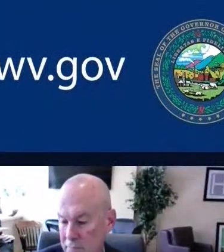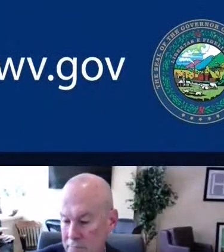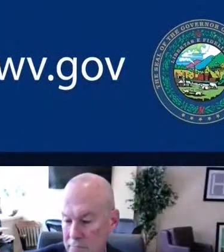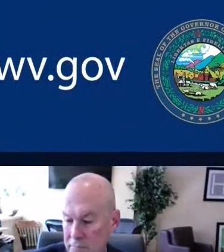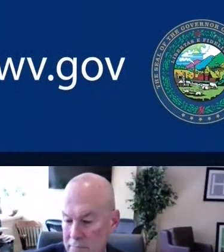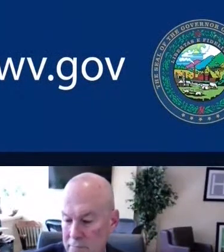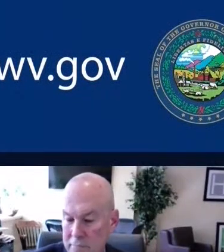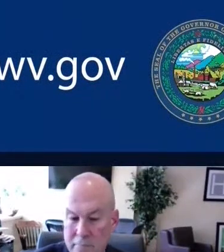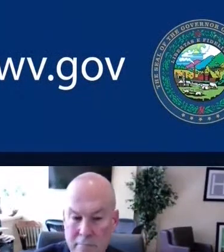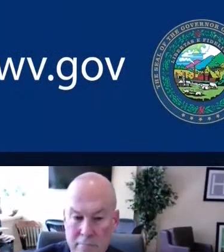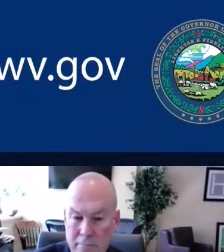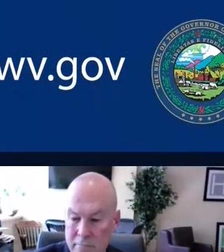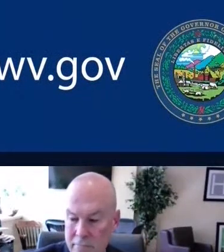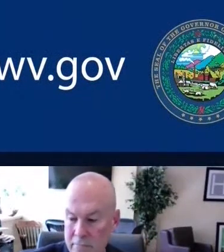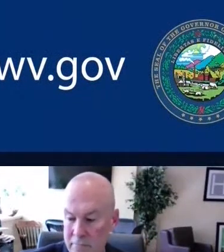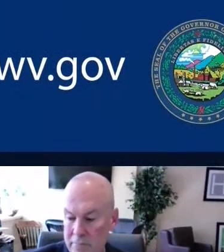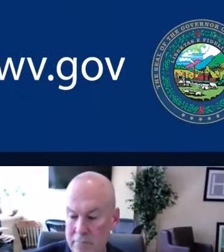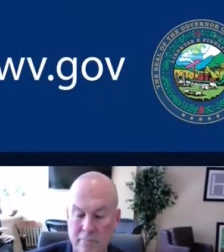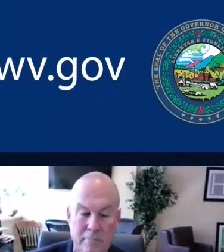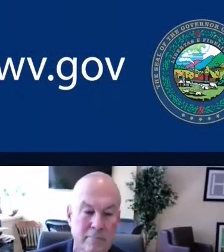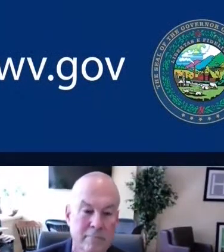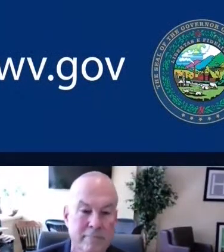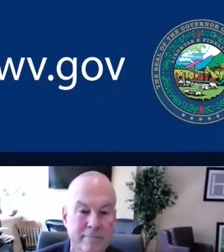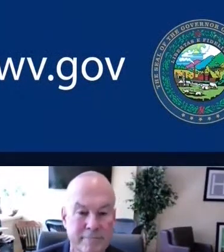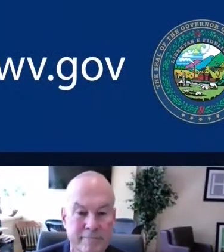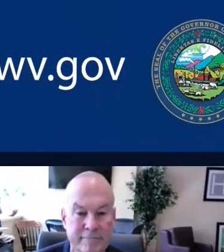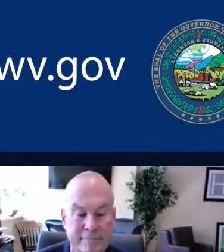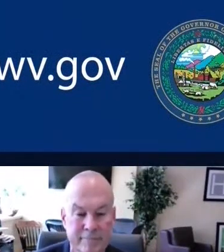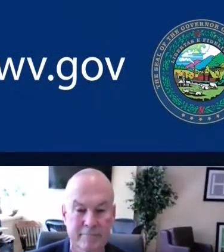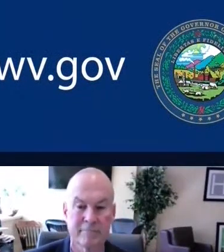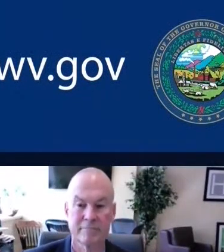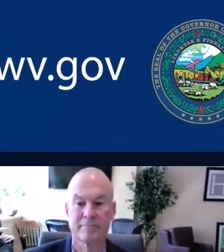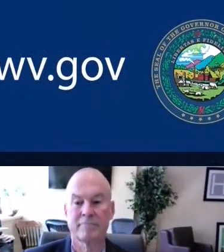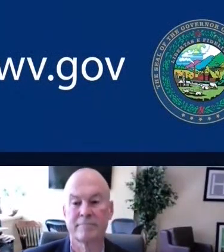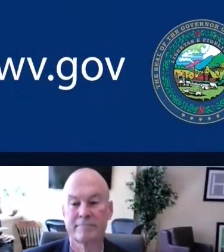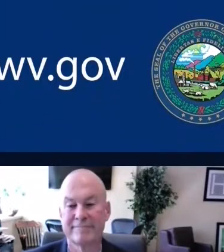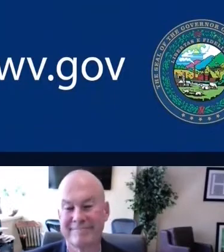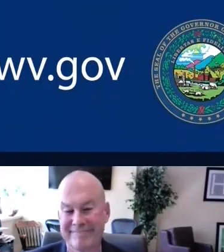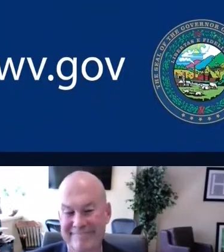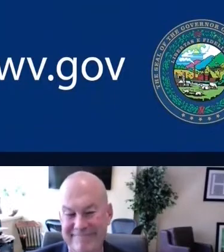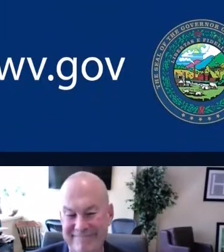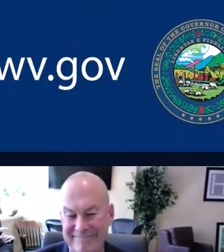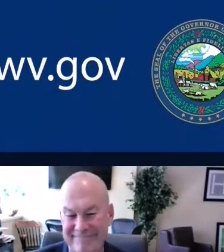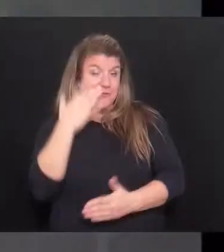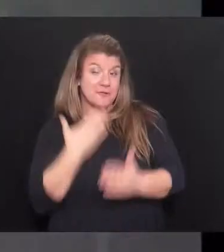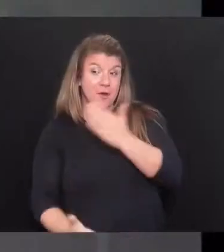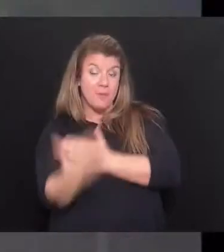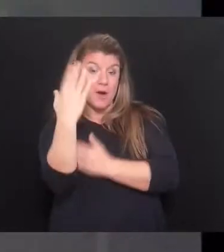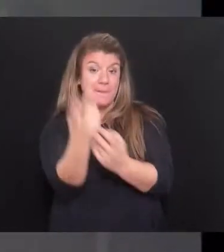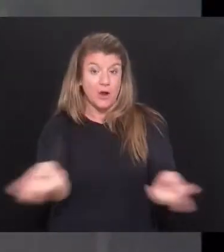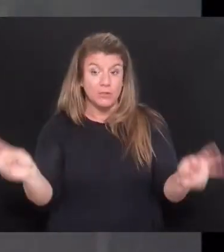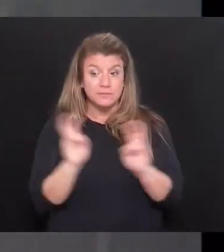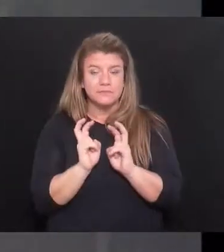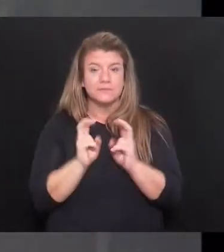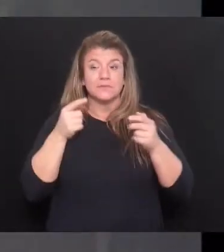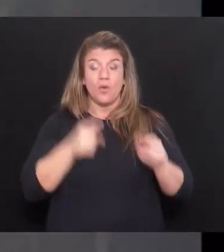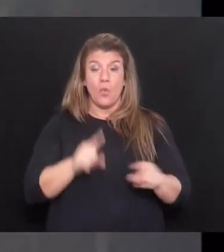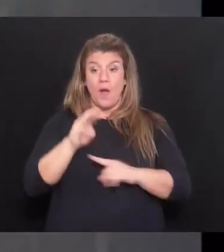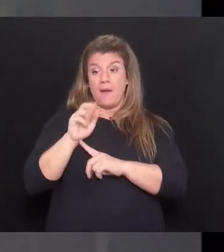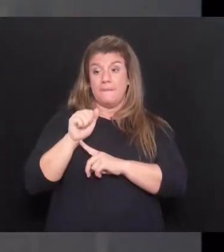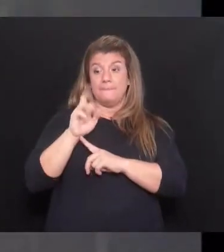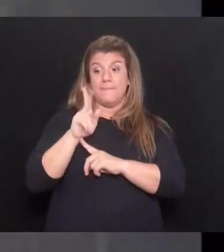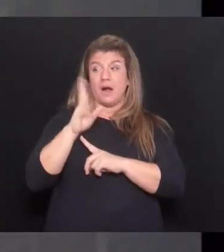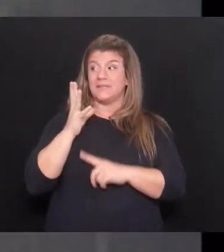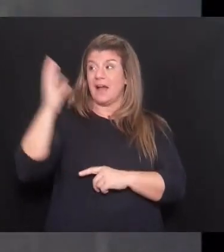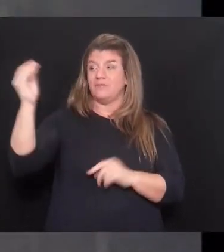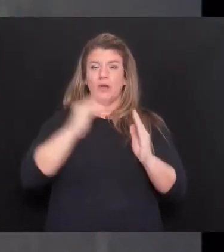All right, thank you, Anthony. Next to Paul Mullen with WCBC. Good morning, Governor. Good morning, panel. While Mark Curtis was out